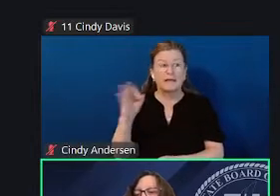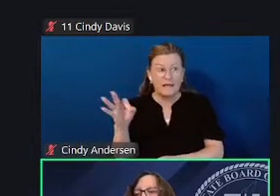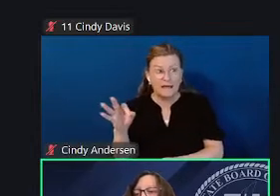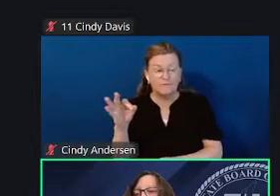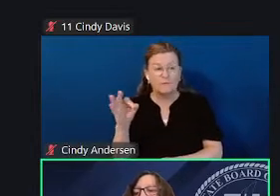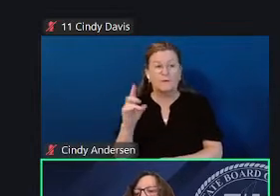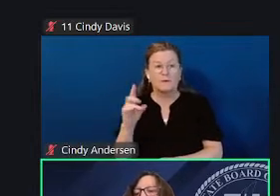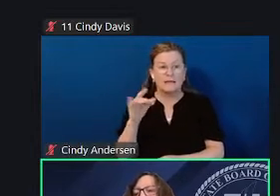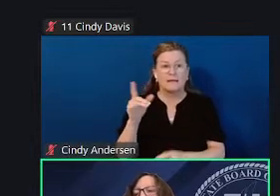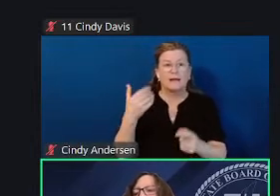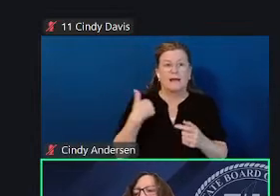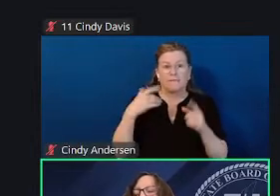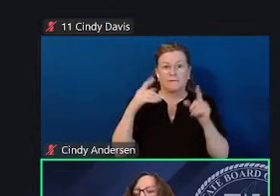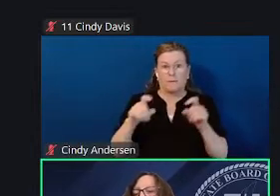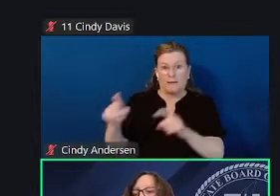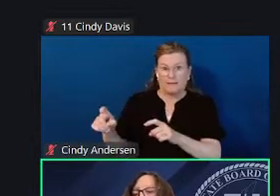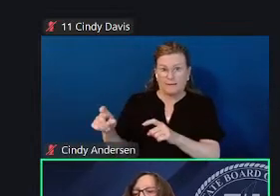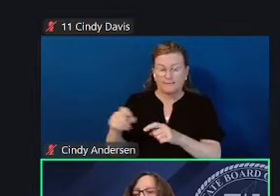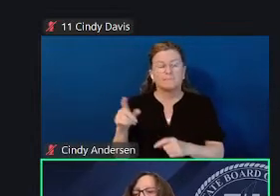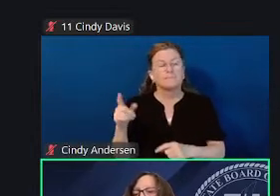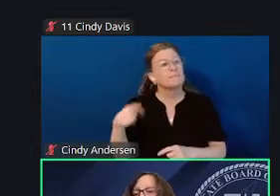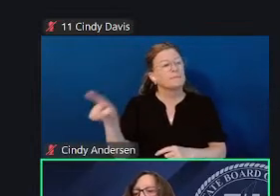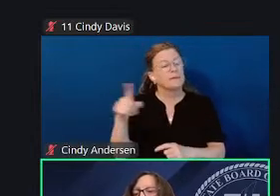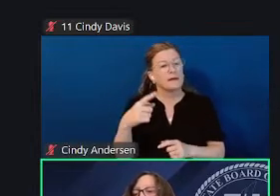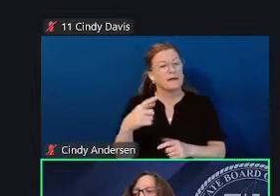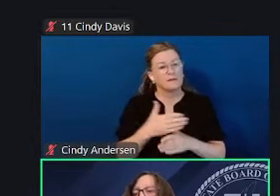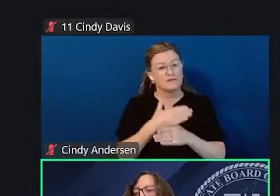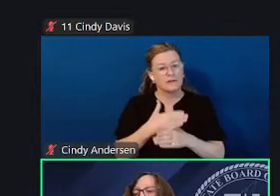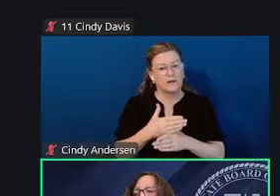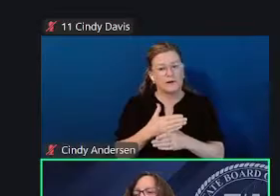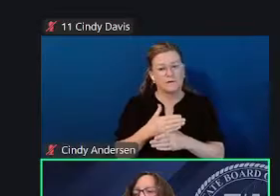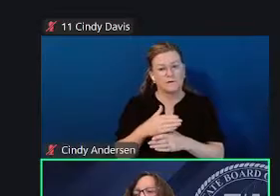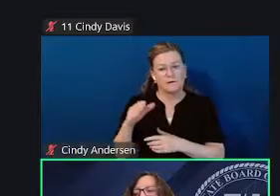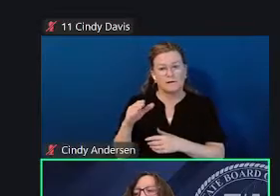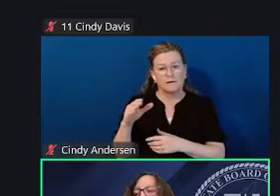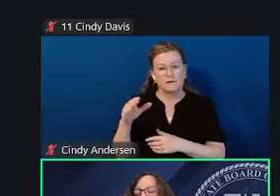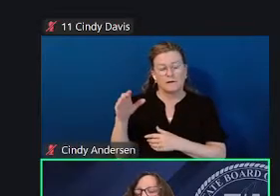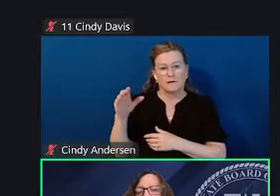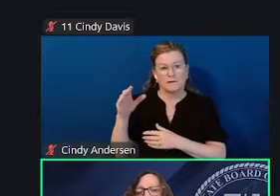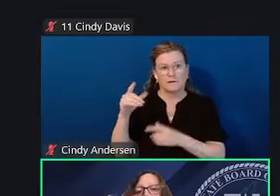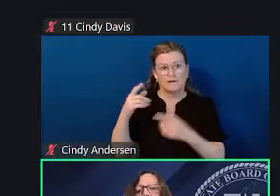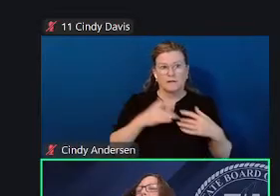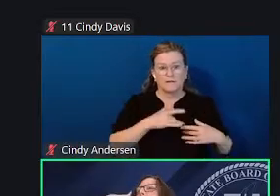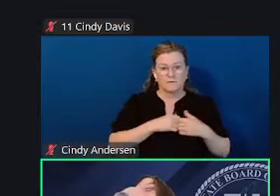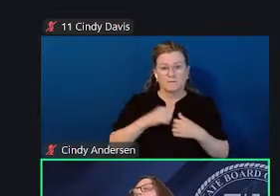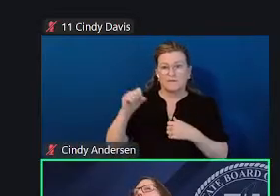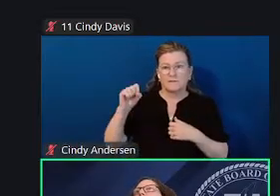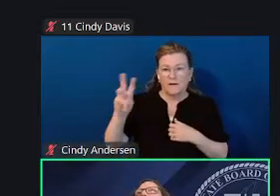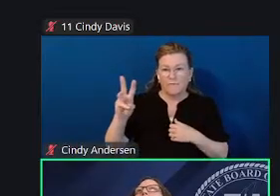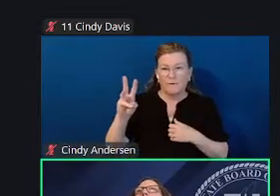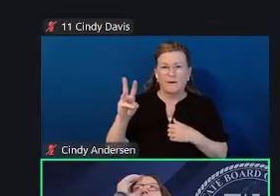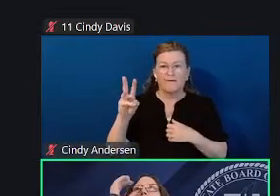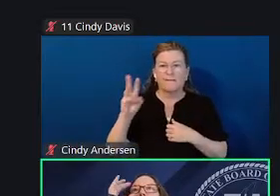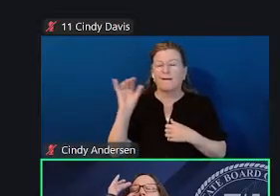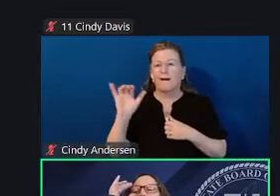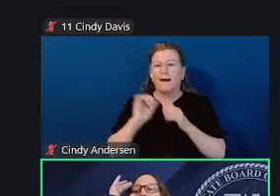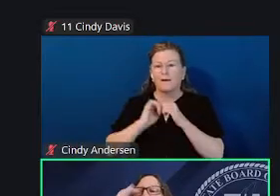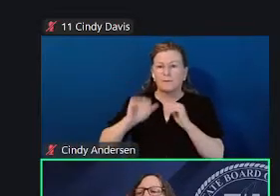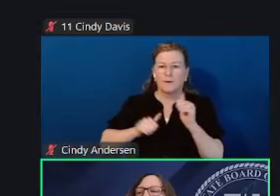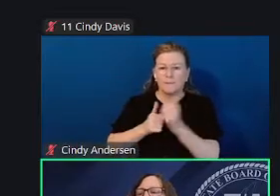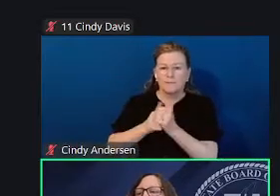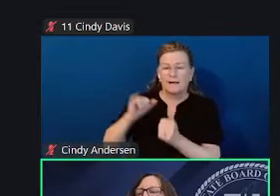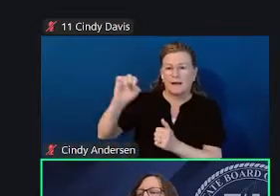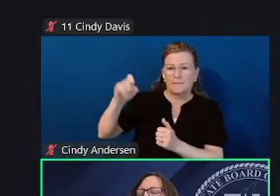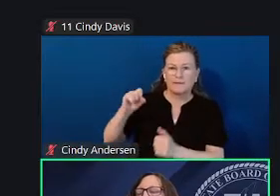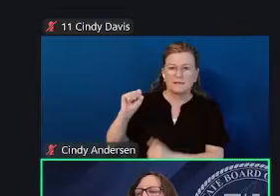did happen. They expressed software concerns, like updating their IEP